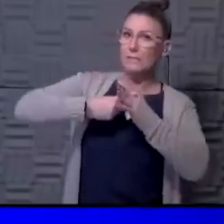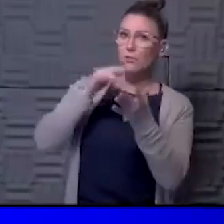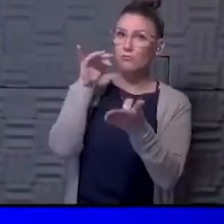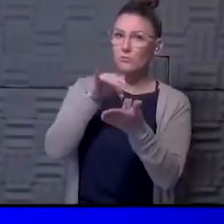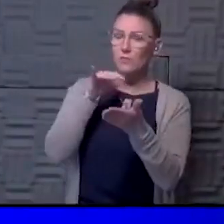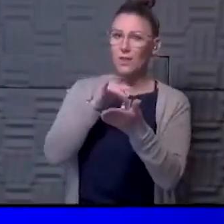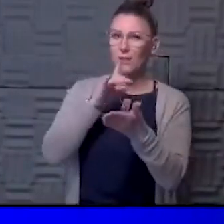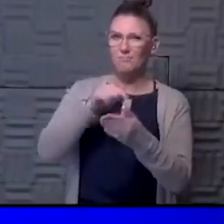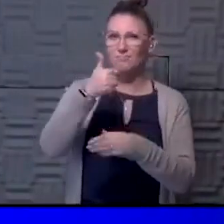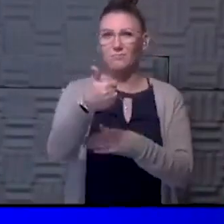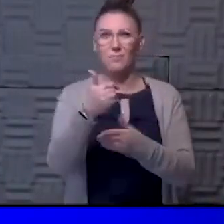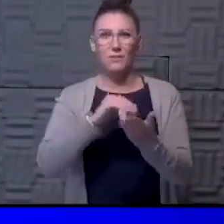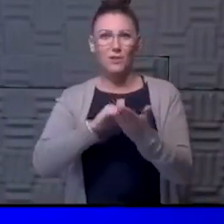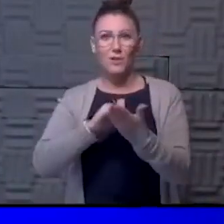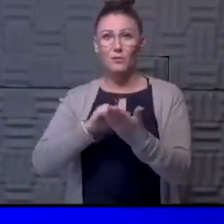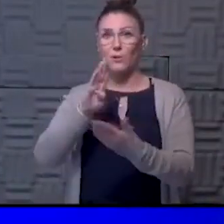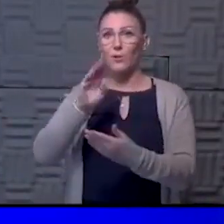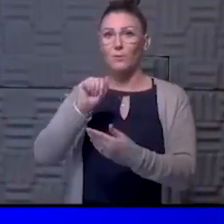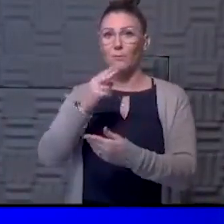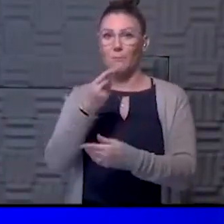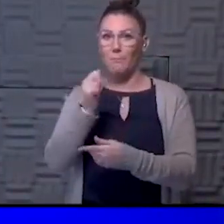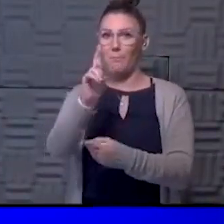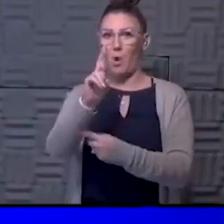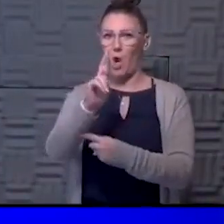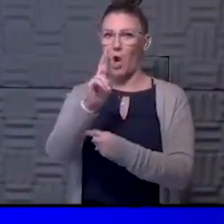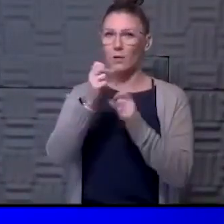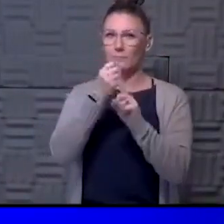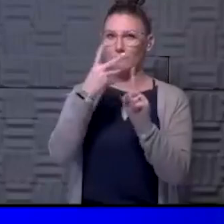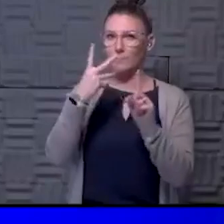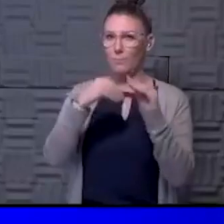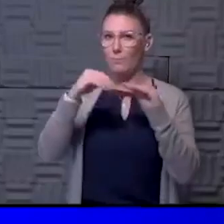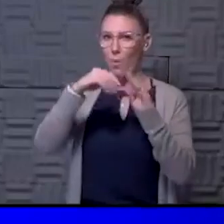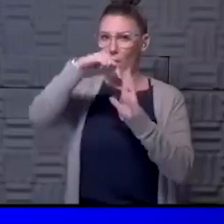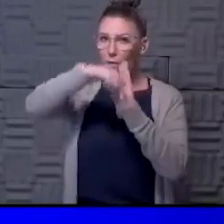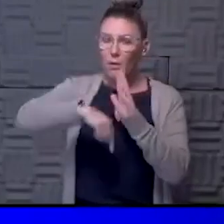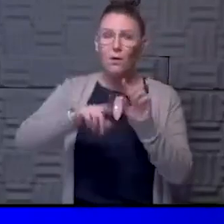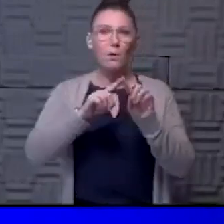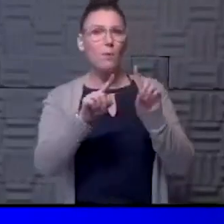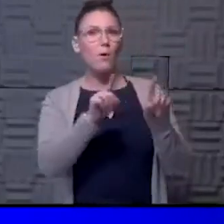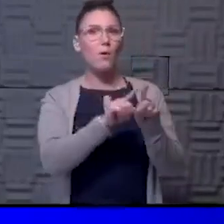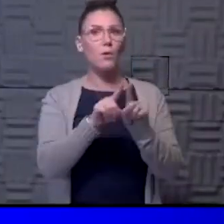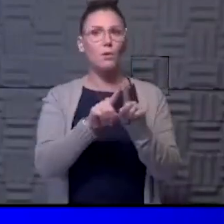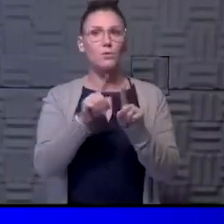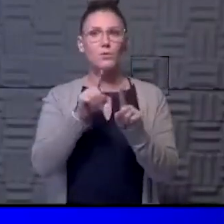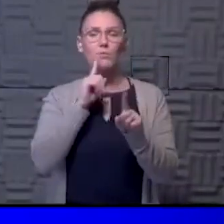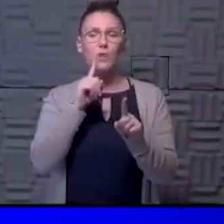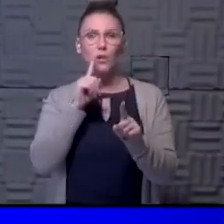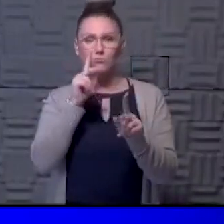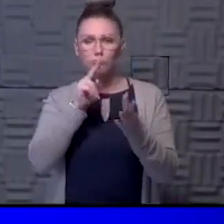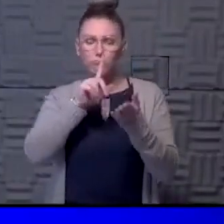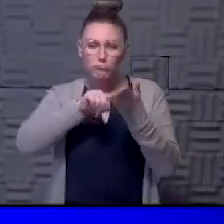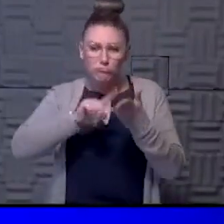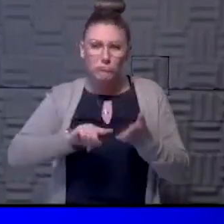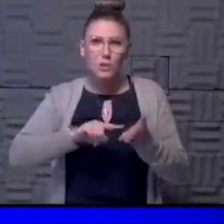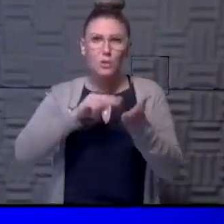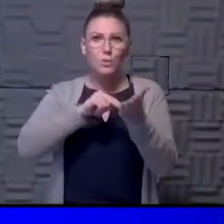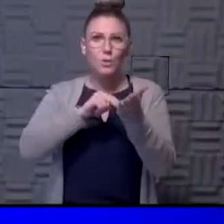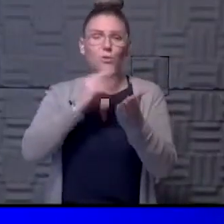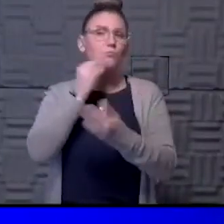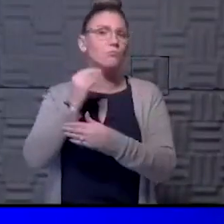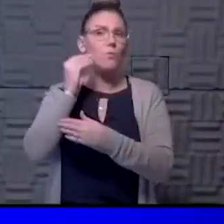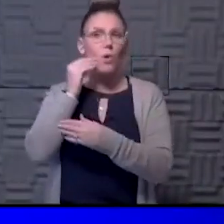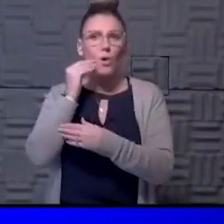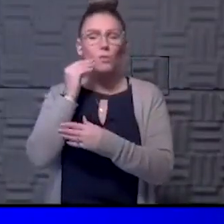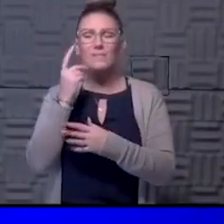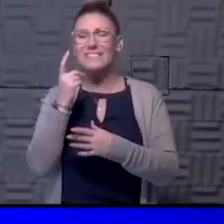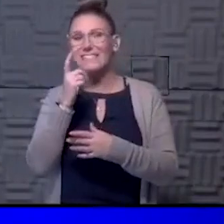Dr. Barr elaborate on that a little bit. But they are also looking at in nursing homes and recent studies coming out in nursing